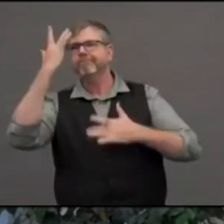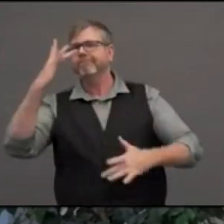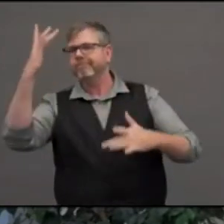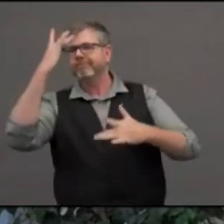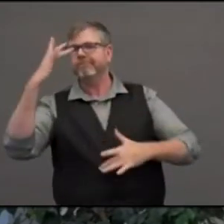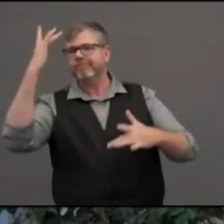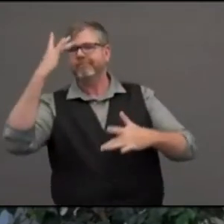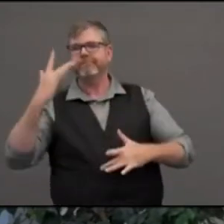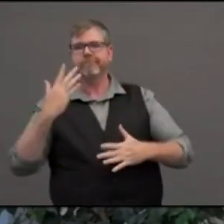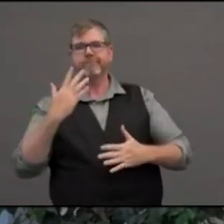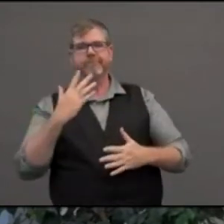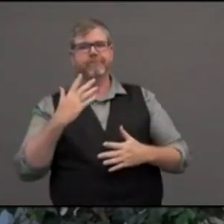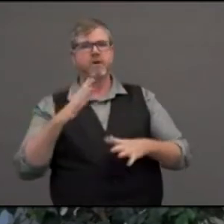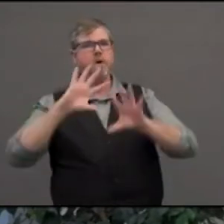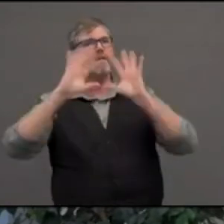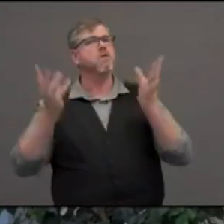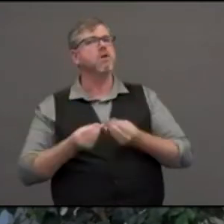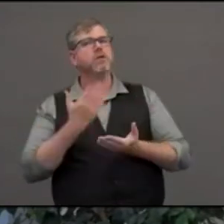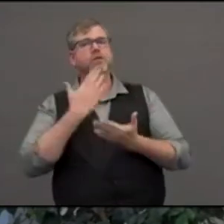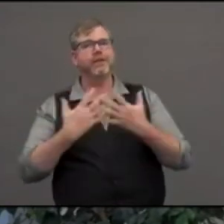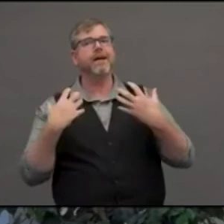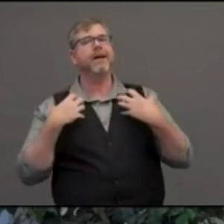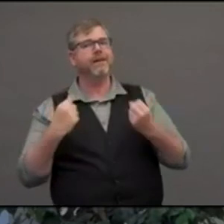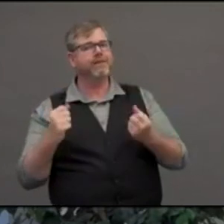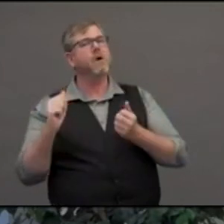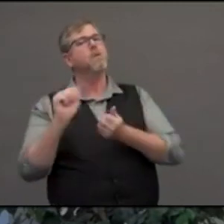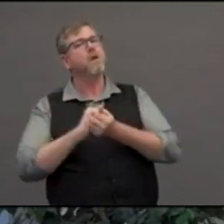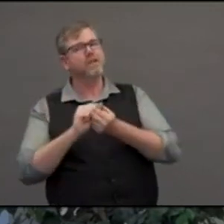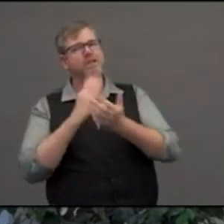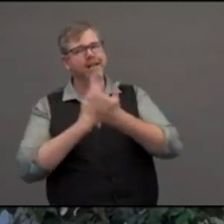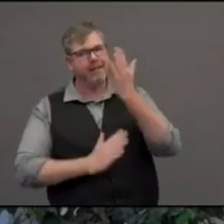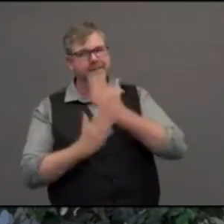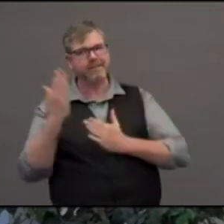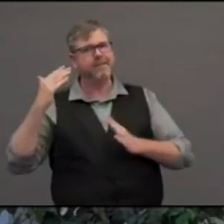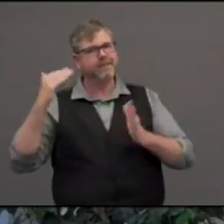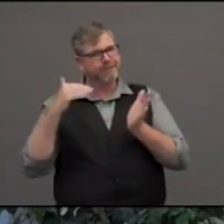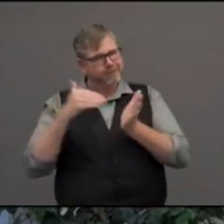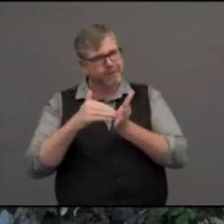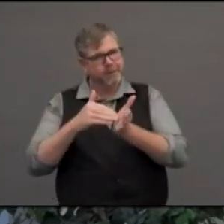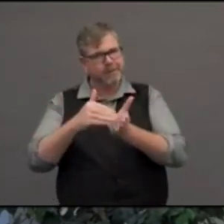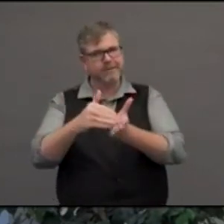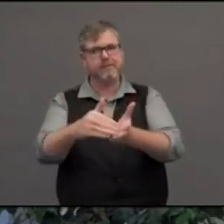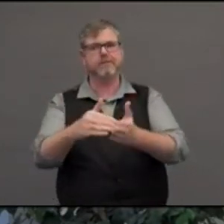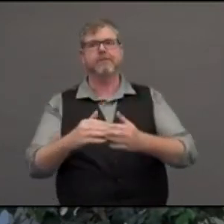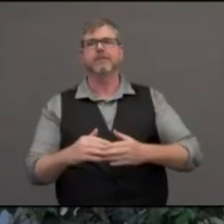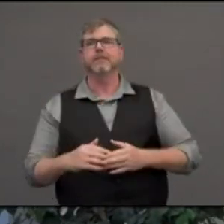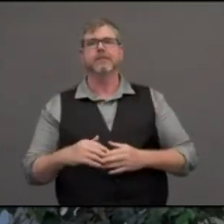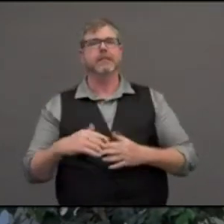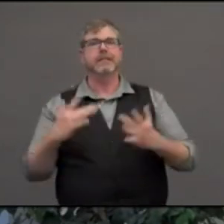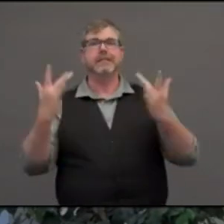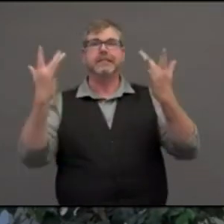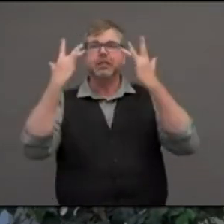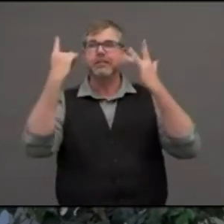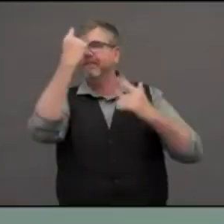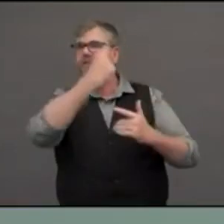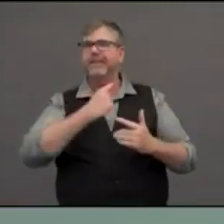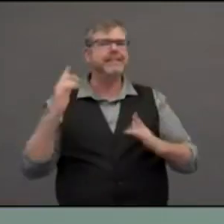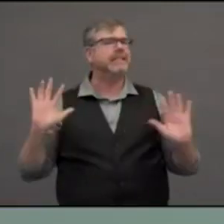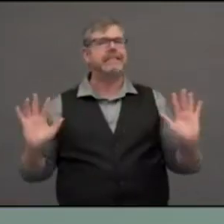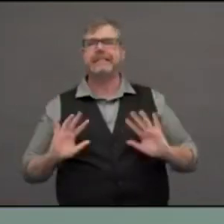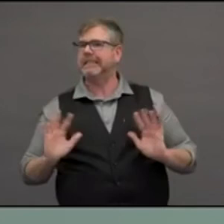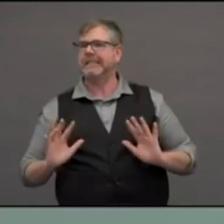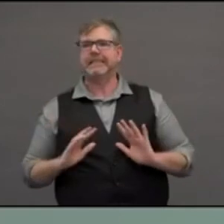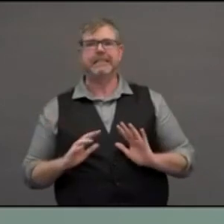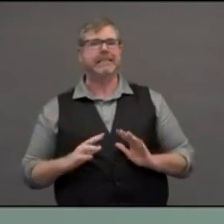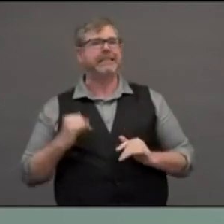good health, washing your hands. Wash your hands frequently. Don't touch your face if you haven't washed your hands or used